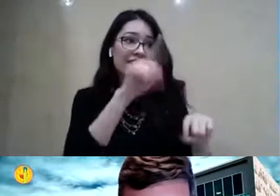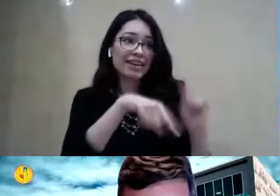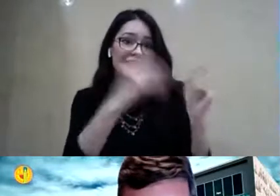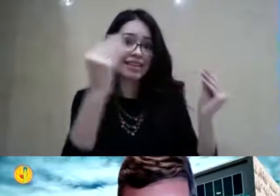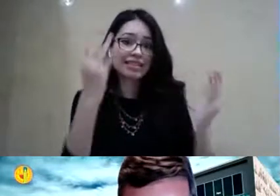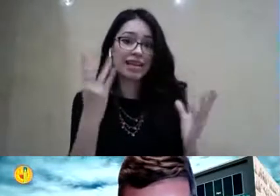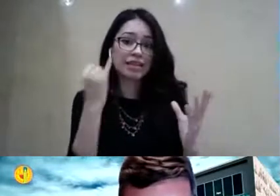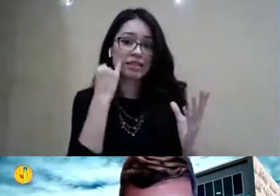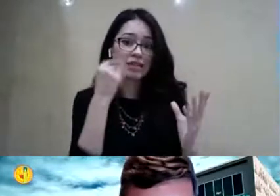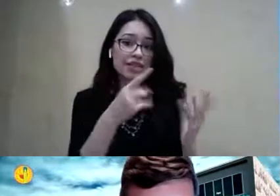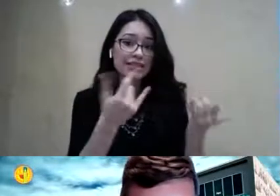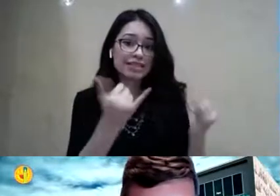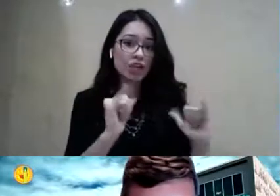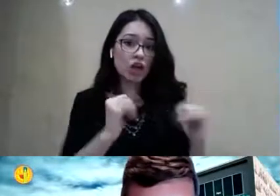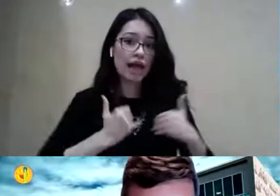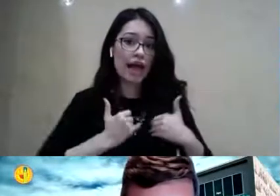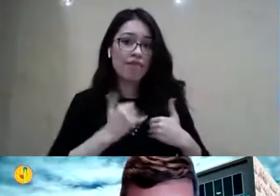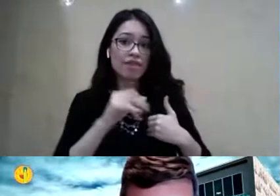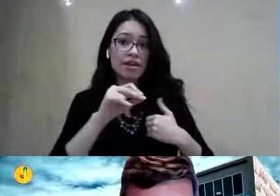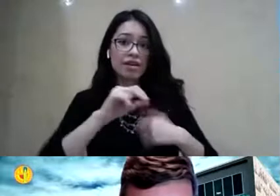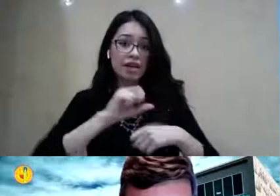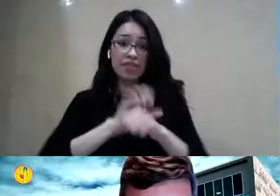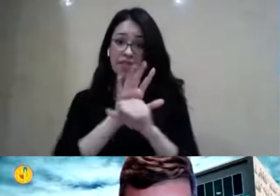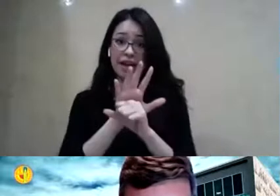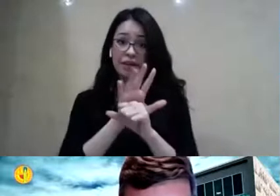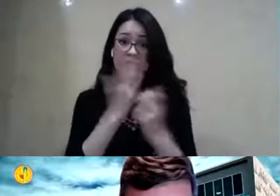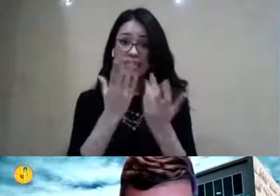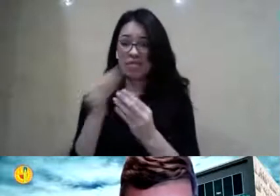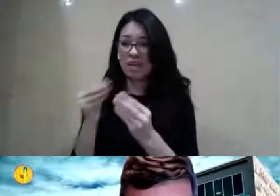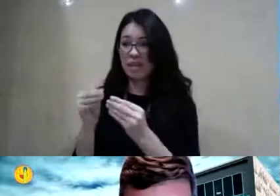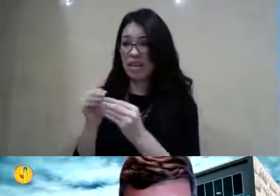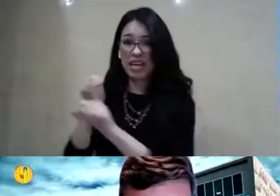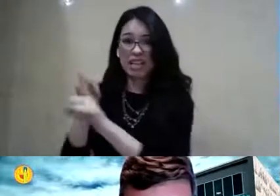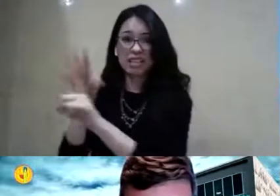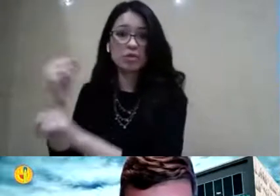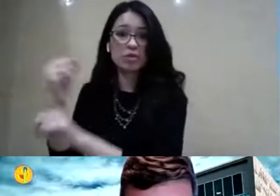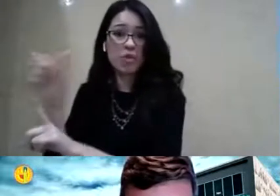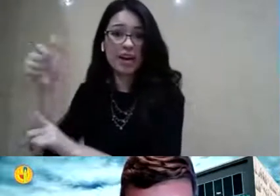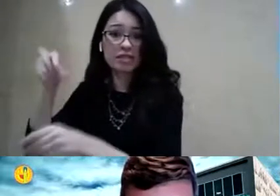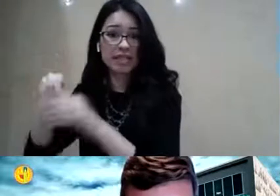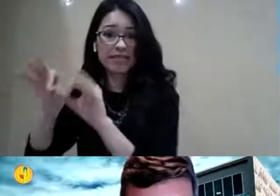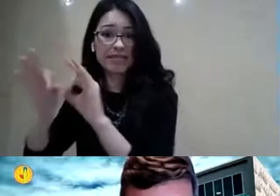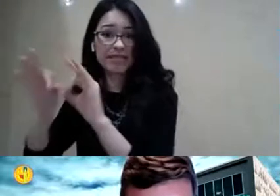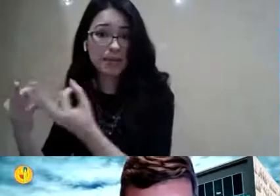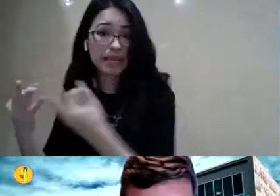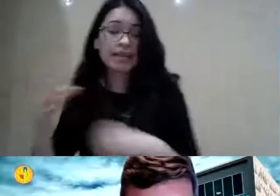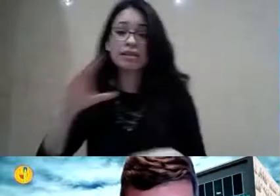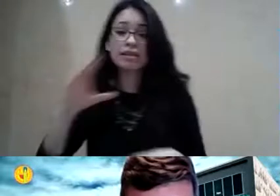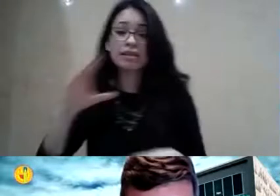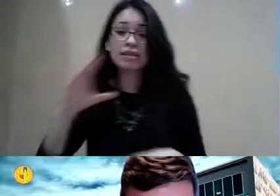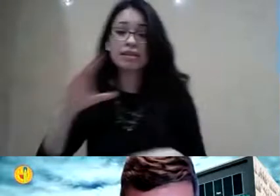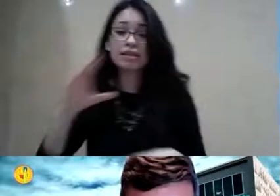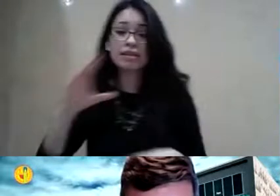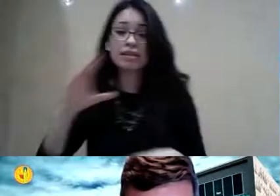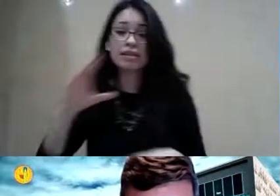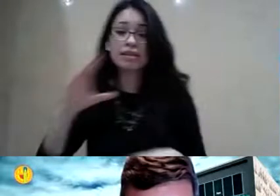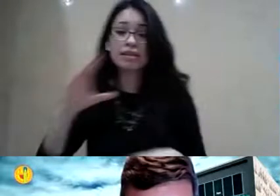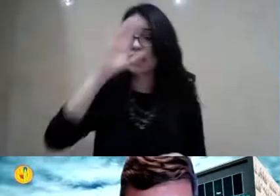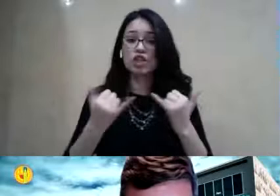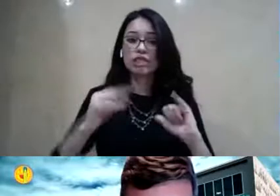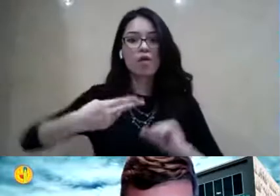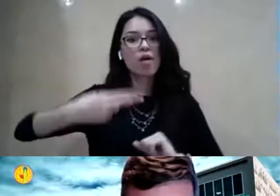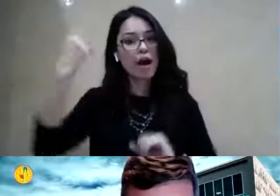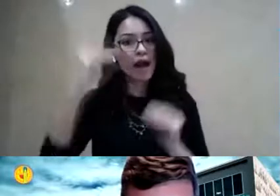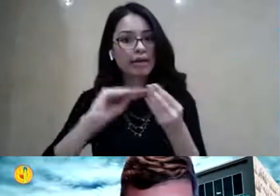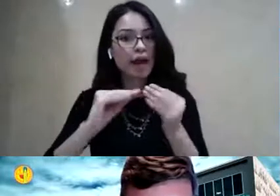and bring it home to someone in their family. And we do know that the prevalence is still so high. There's a very high likelihood at these